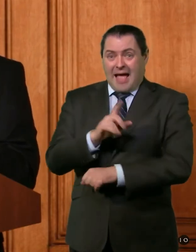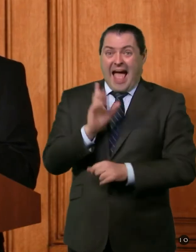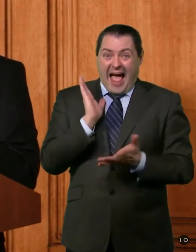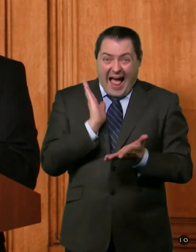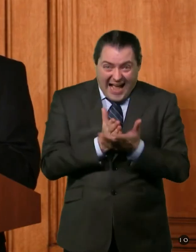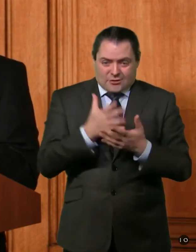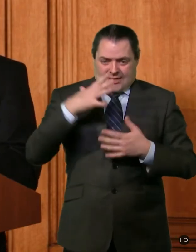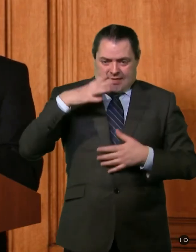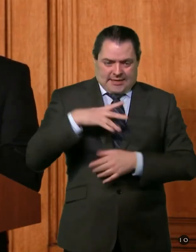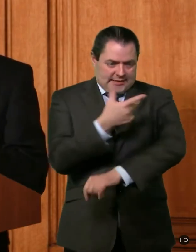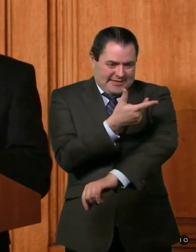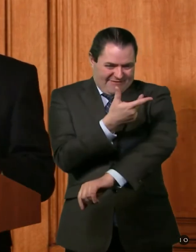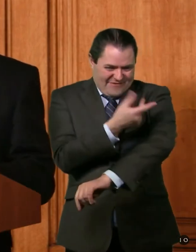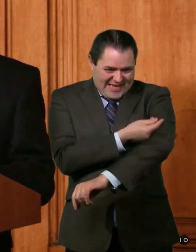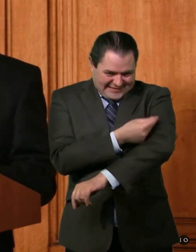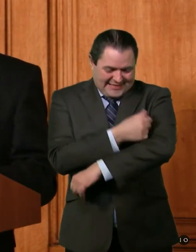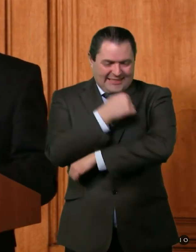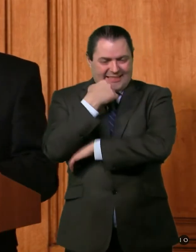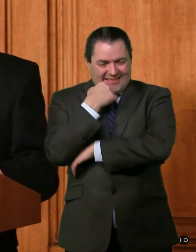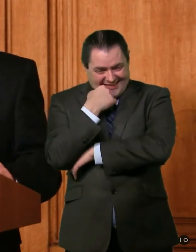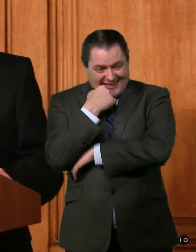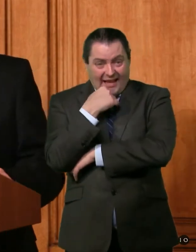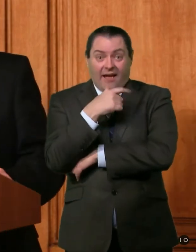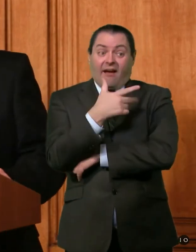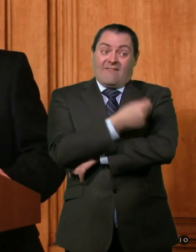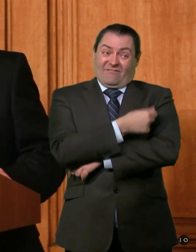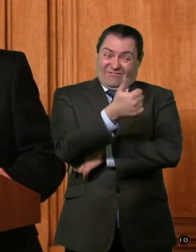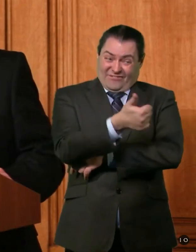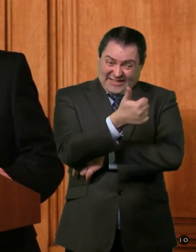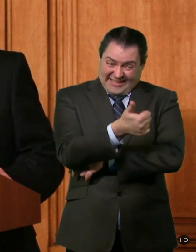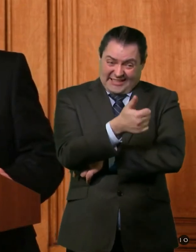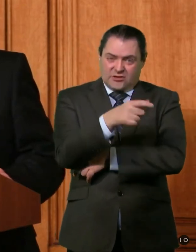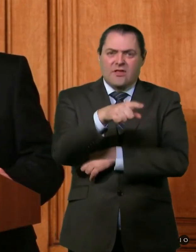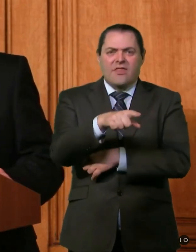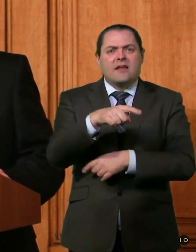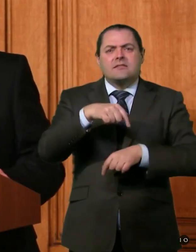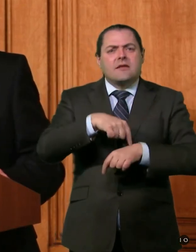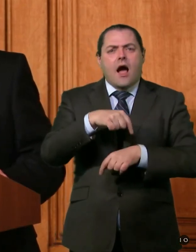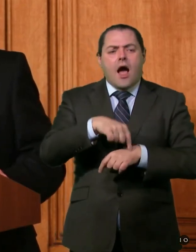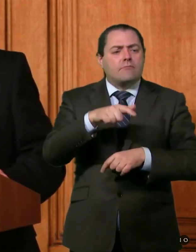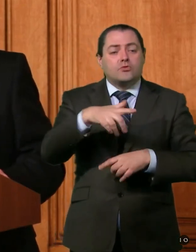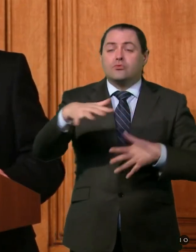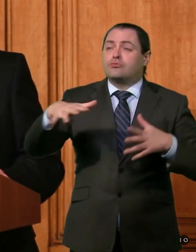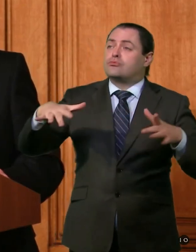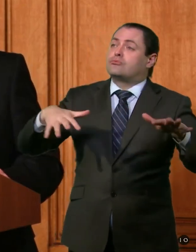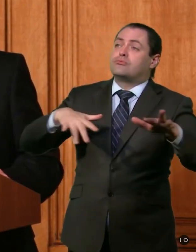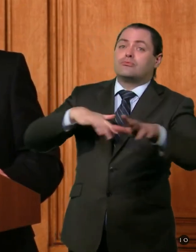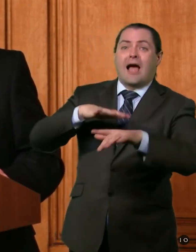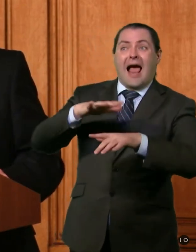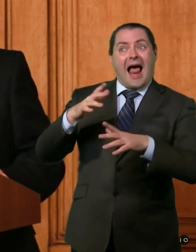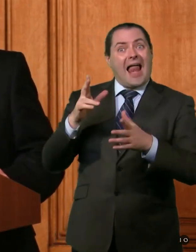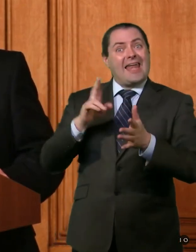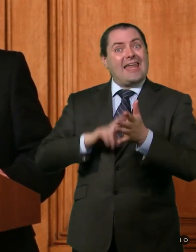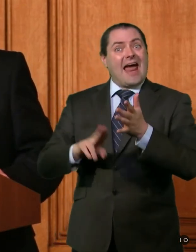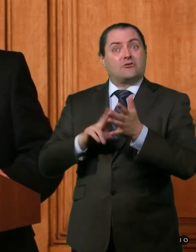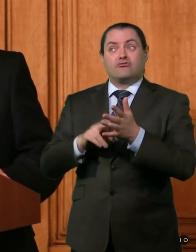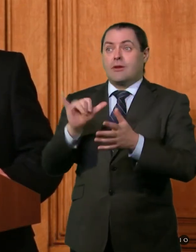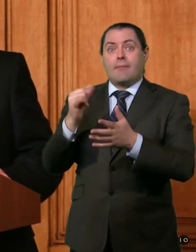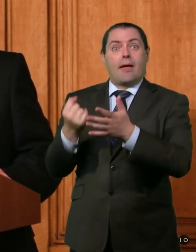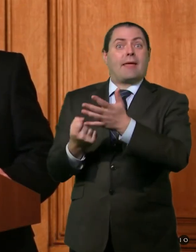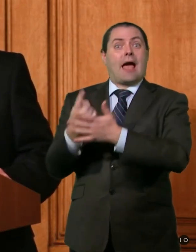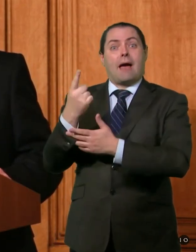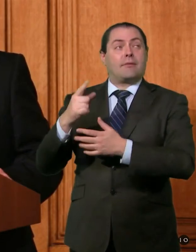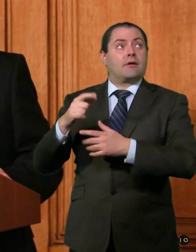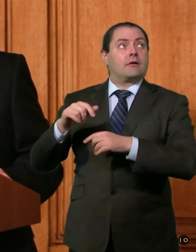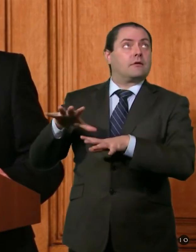to COVID-19 to get that signal that they're not becoming infected. And the first data will